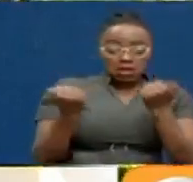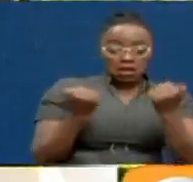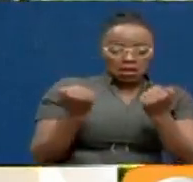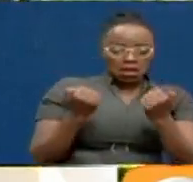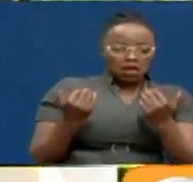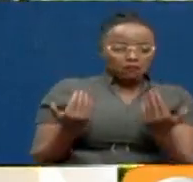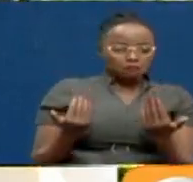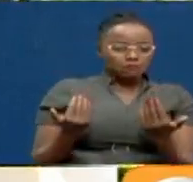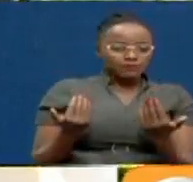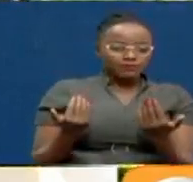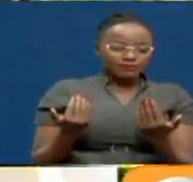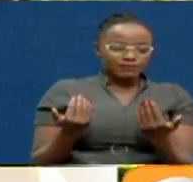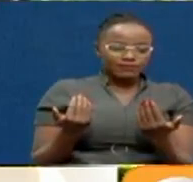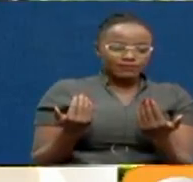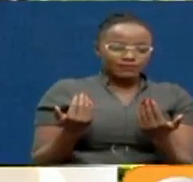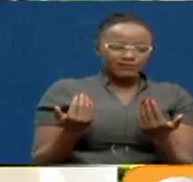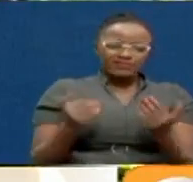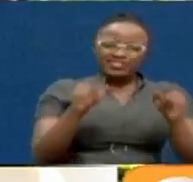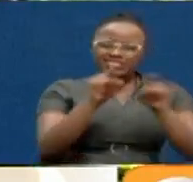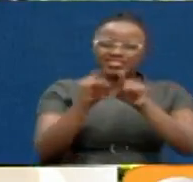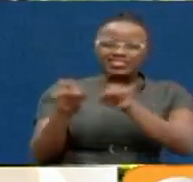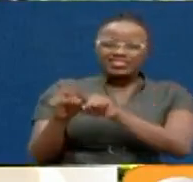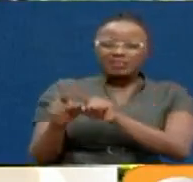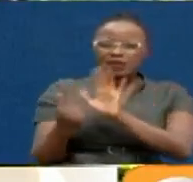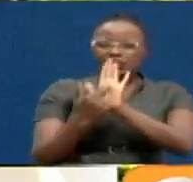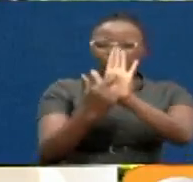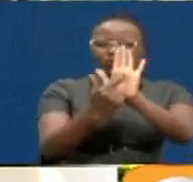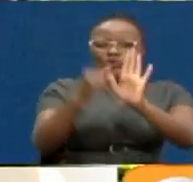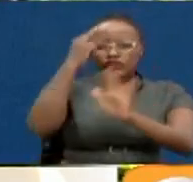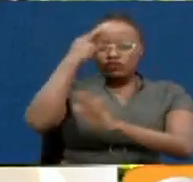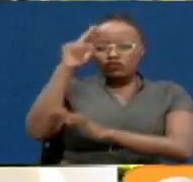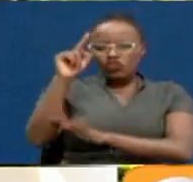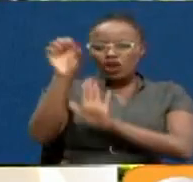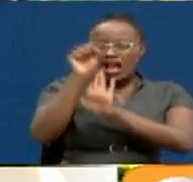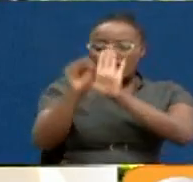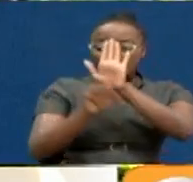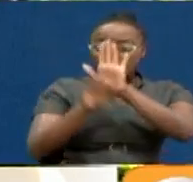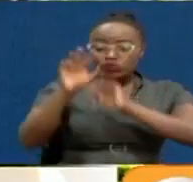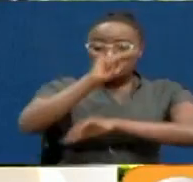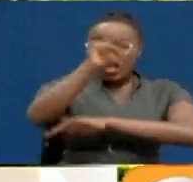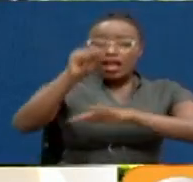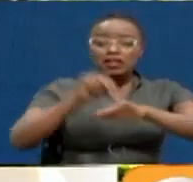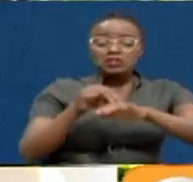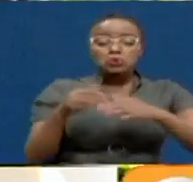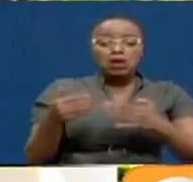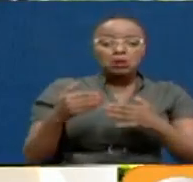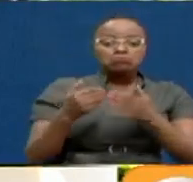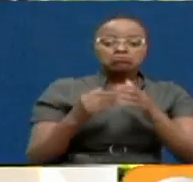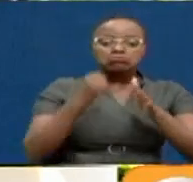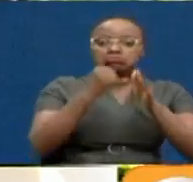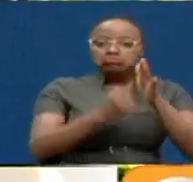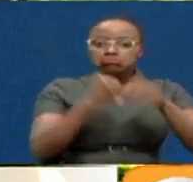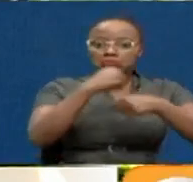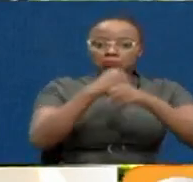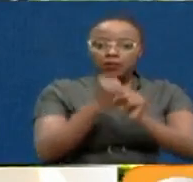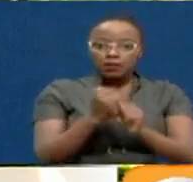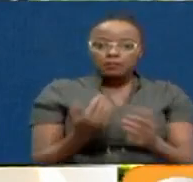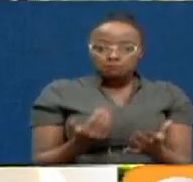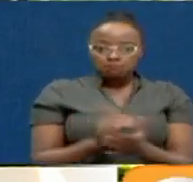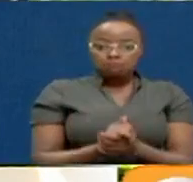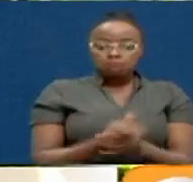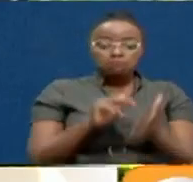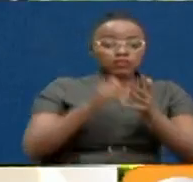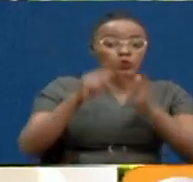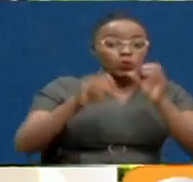is a kind of symbol of the state of a nation in terms of manufacturing.